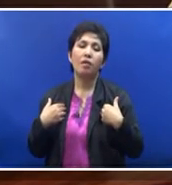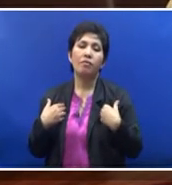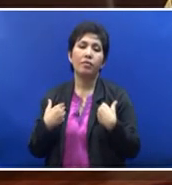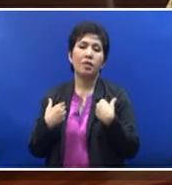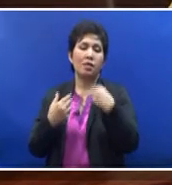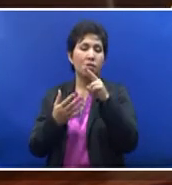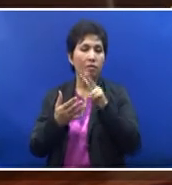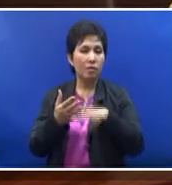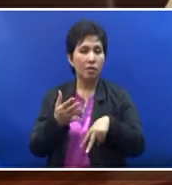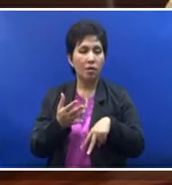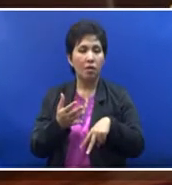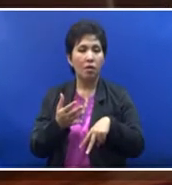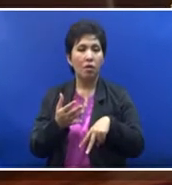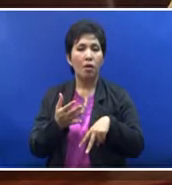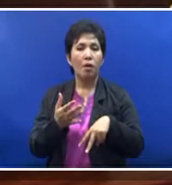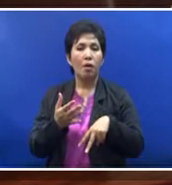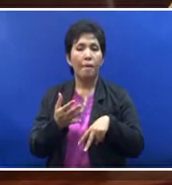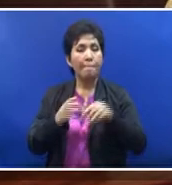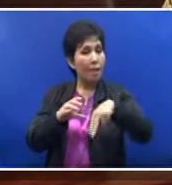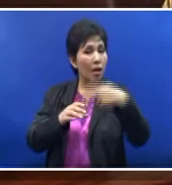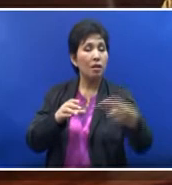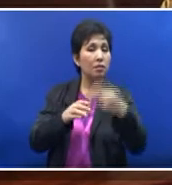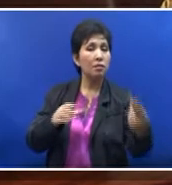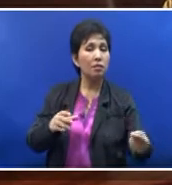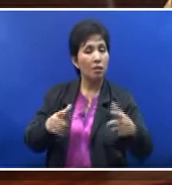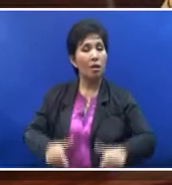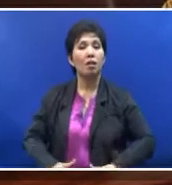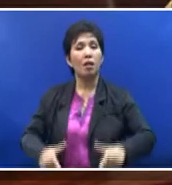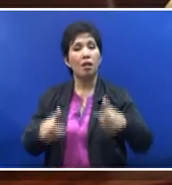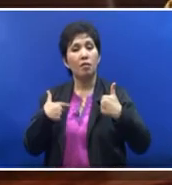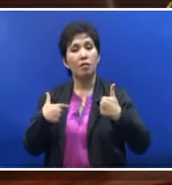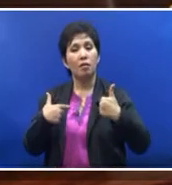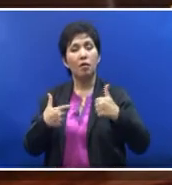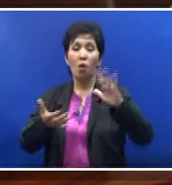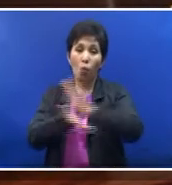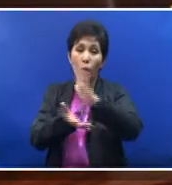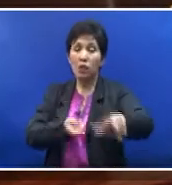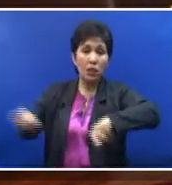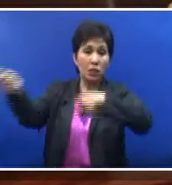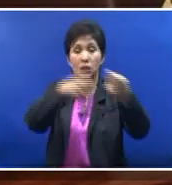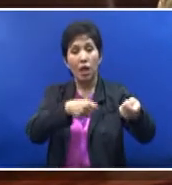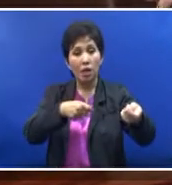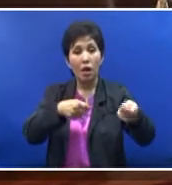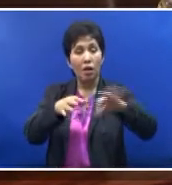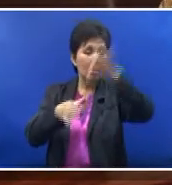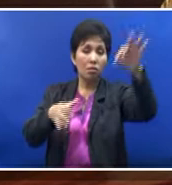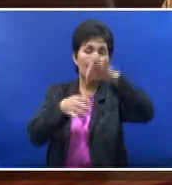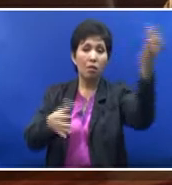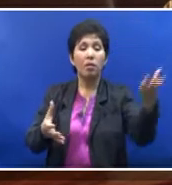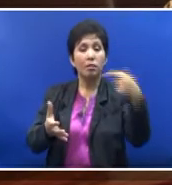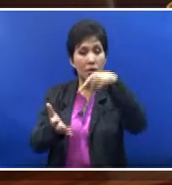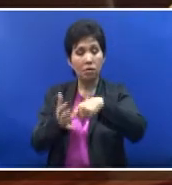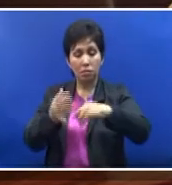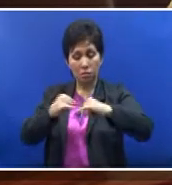they can produce those types like what? Roti canai, roti naan. Okay, so when they have this type